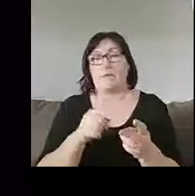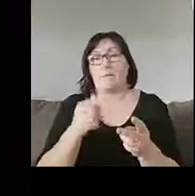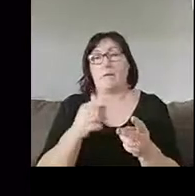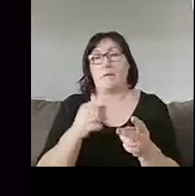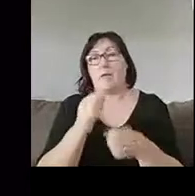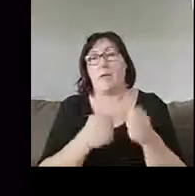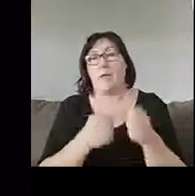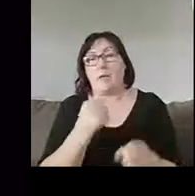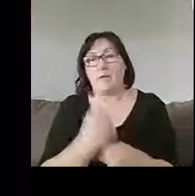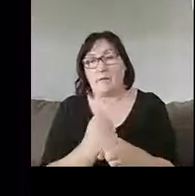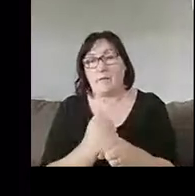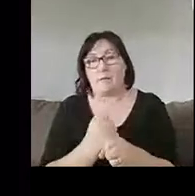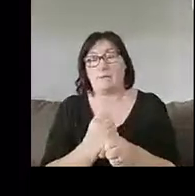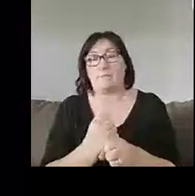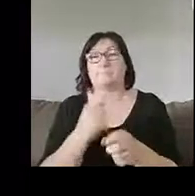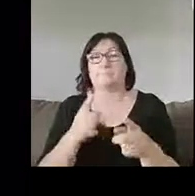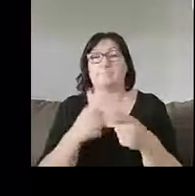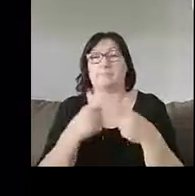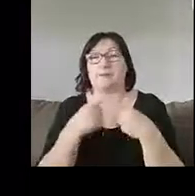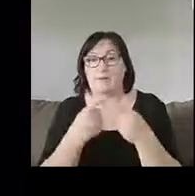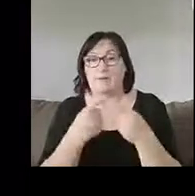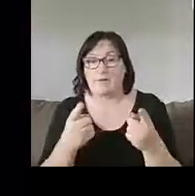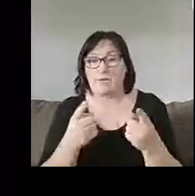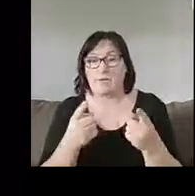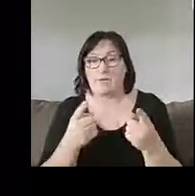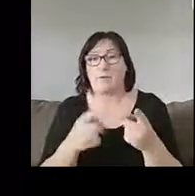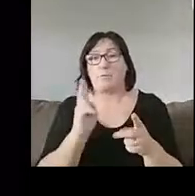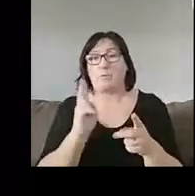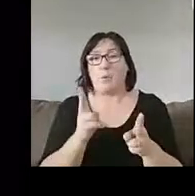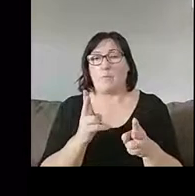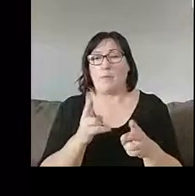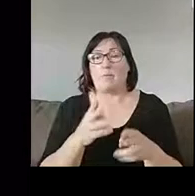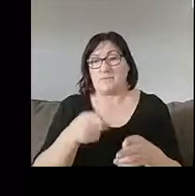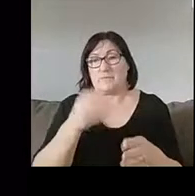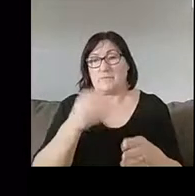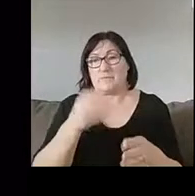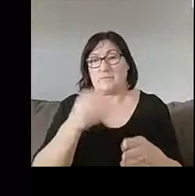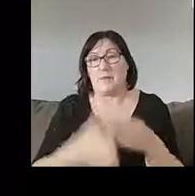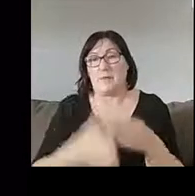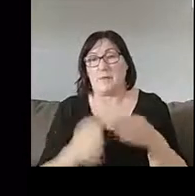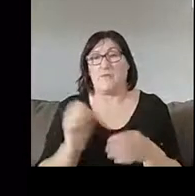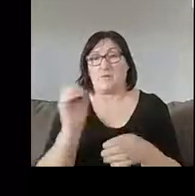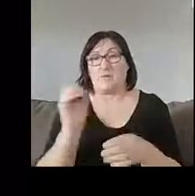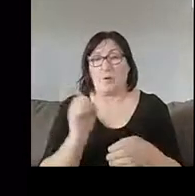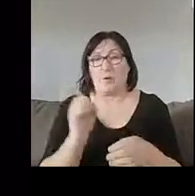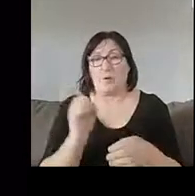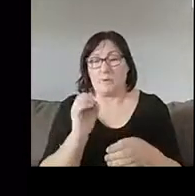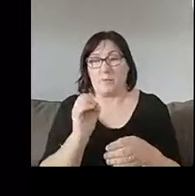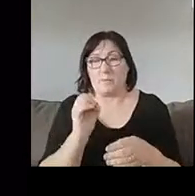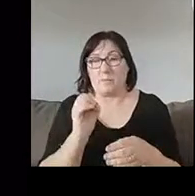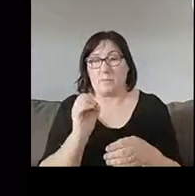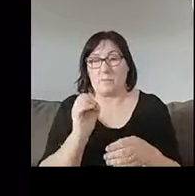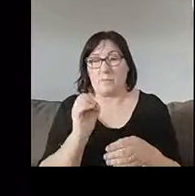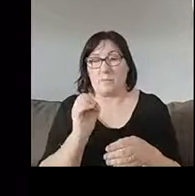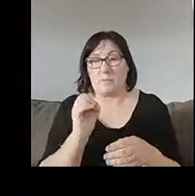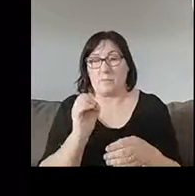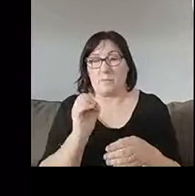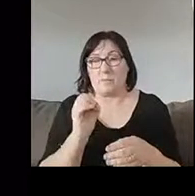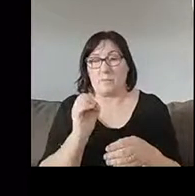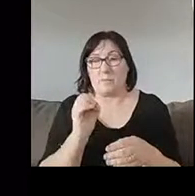declaration, usually due by the end of October. That will be an EMP 501. And then the final recon,